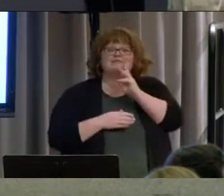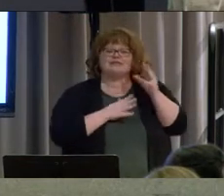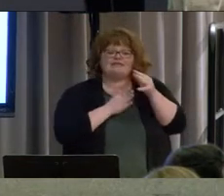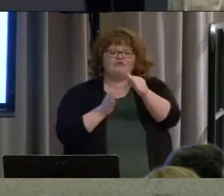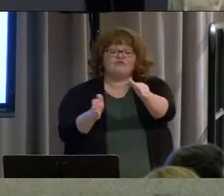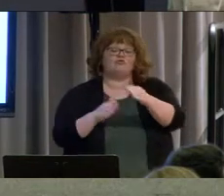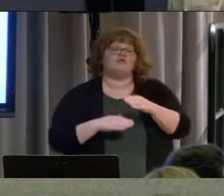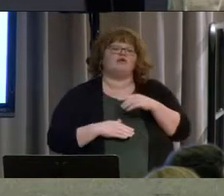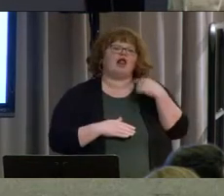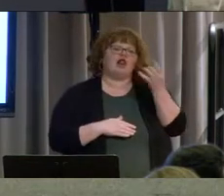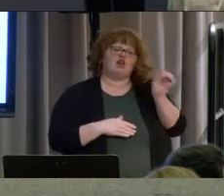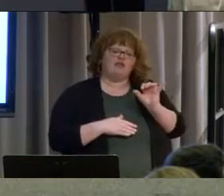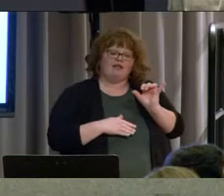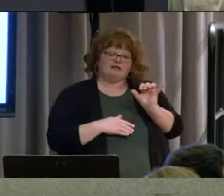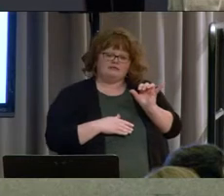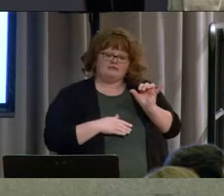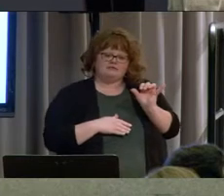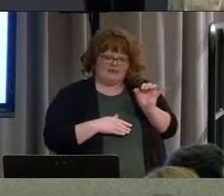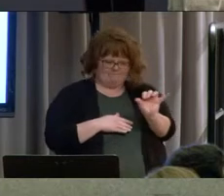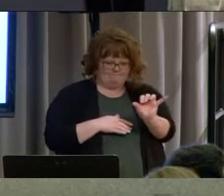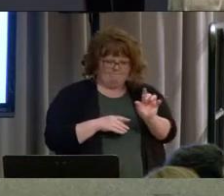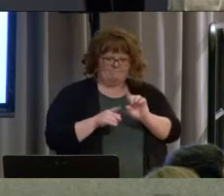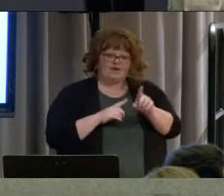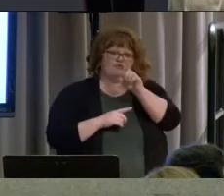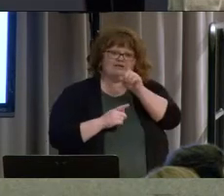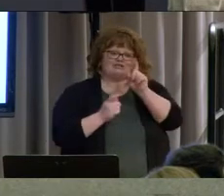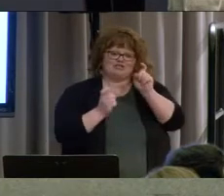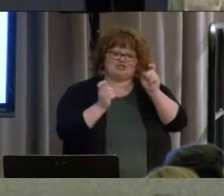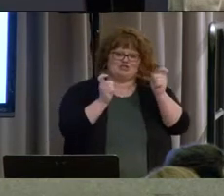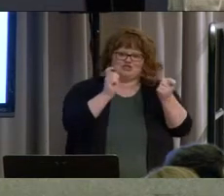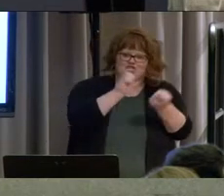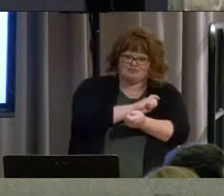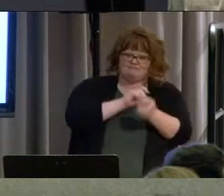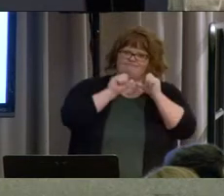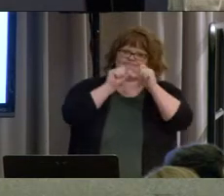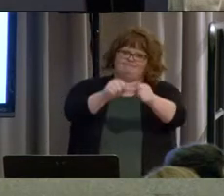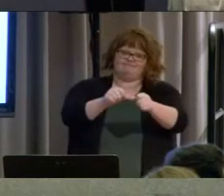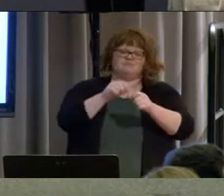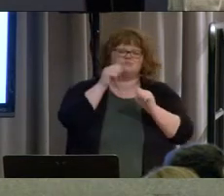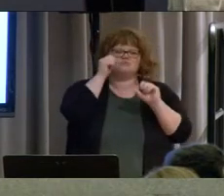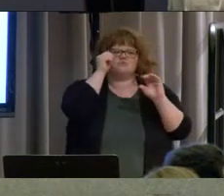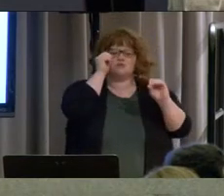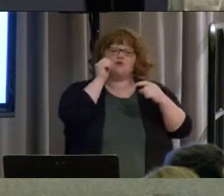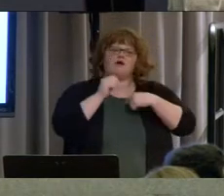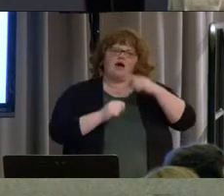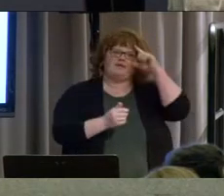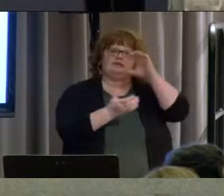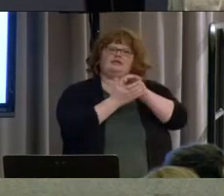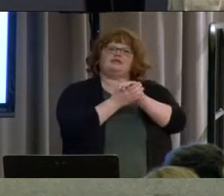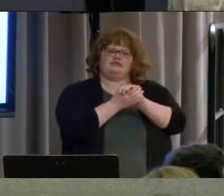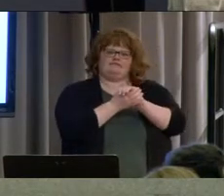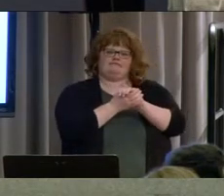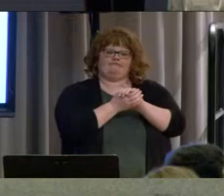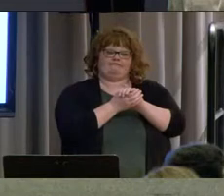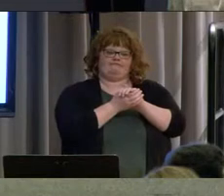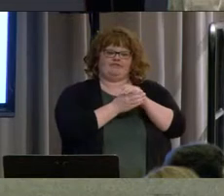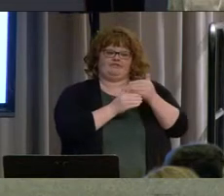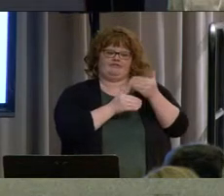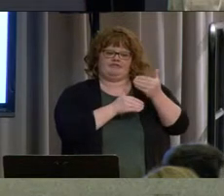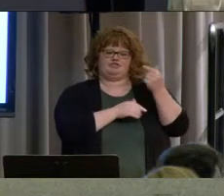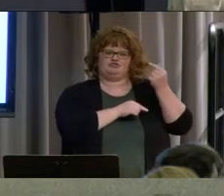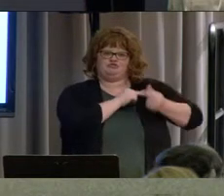always the same and that they're constantly changing. Yeah. So I believe that the generation coming up